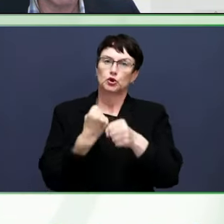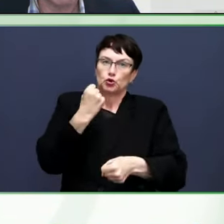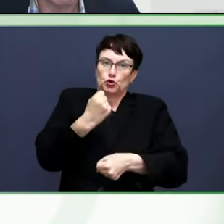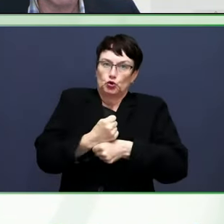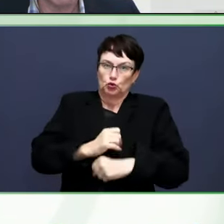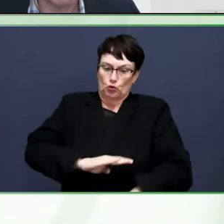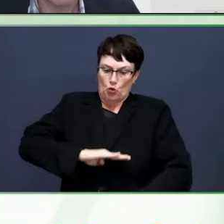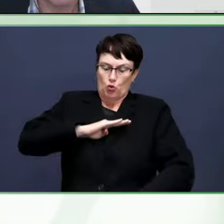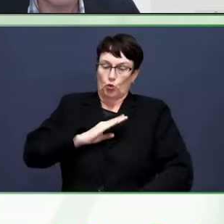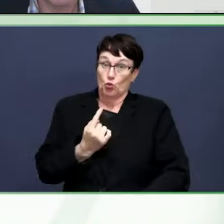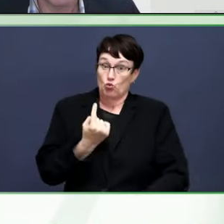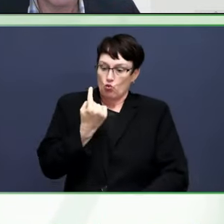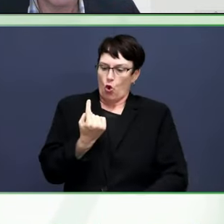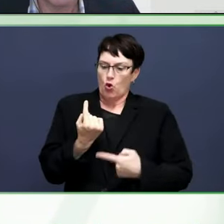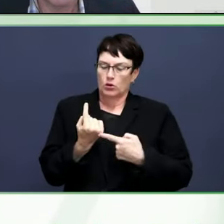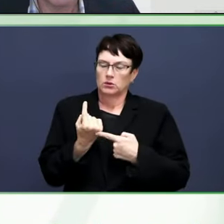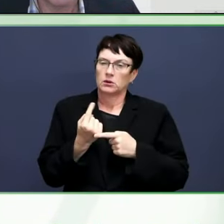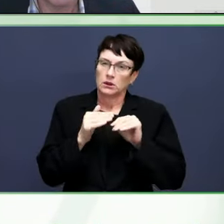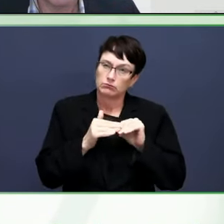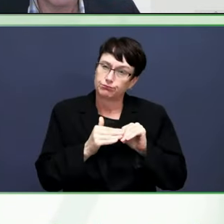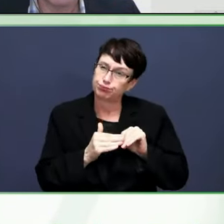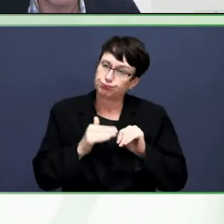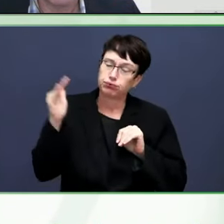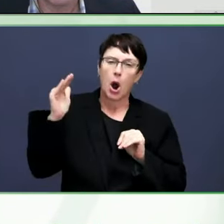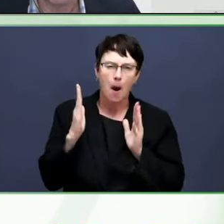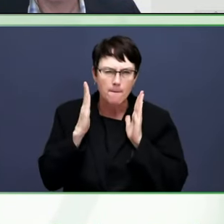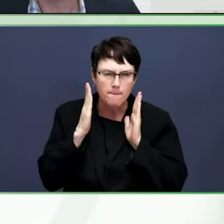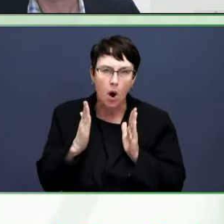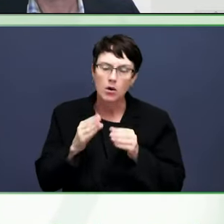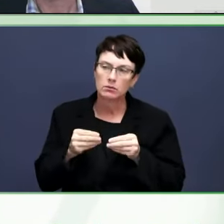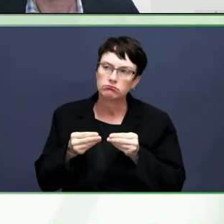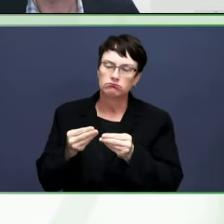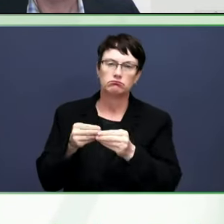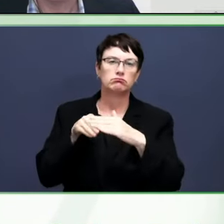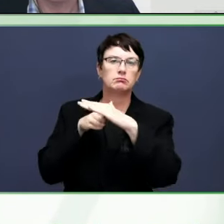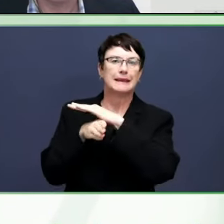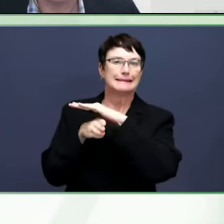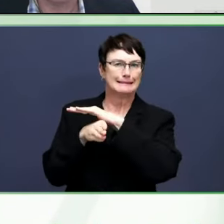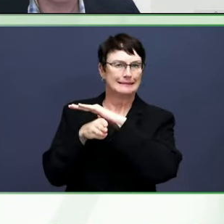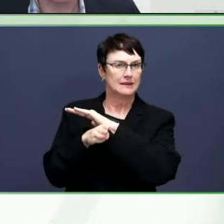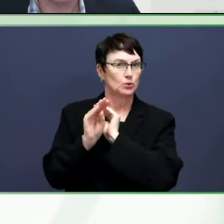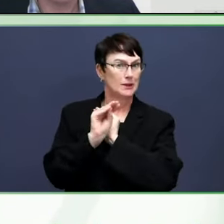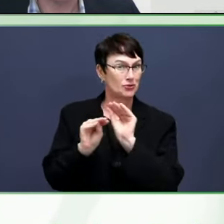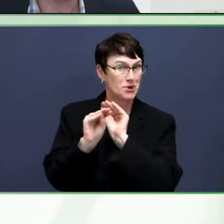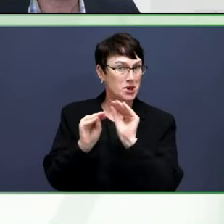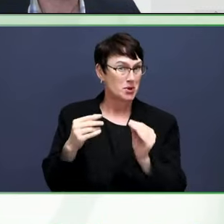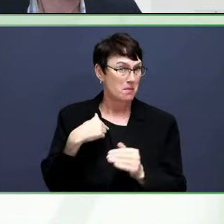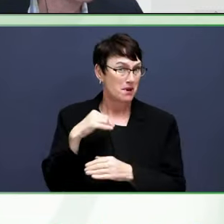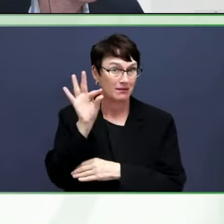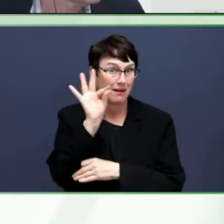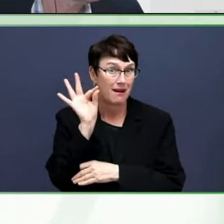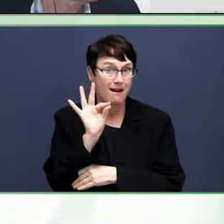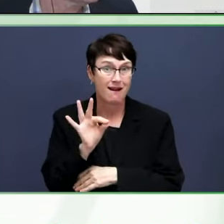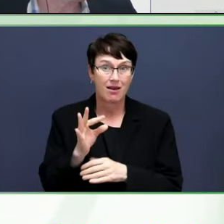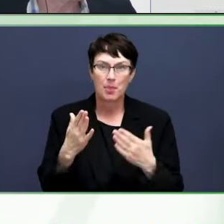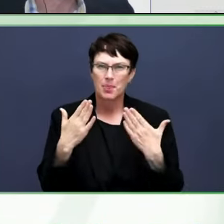specific programs that are seeking to help with the provision of that goal? Yes, of course,